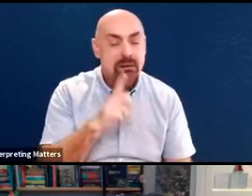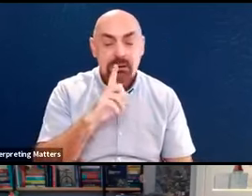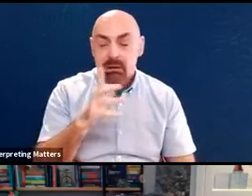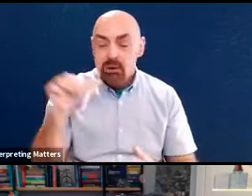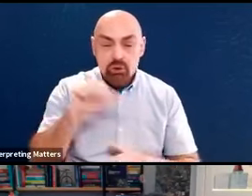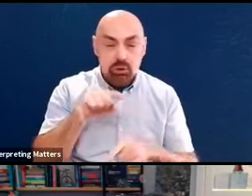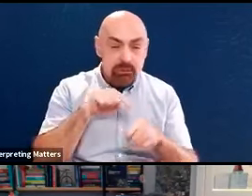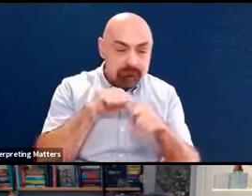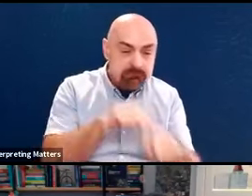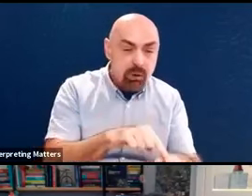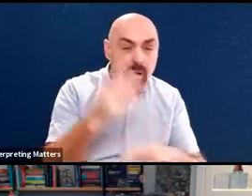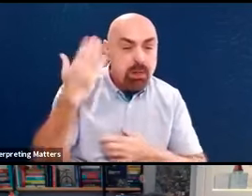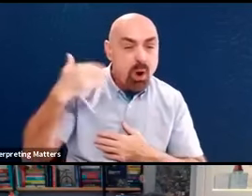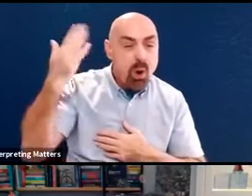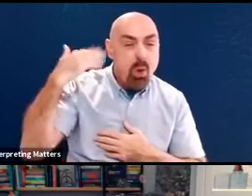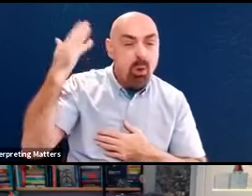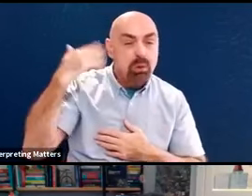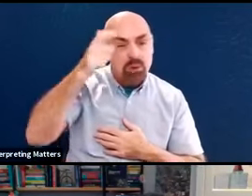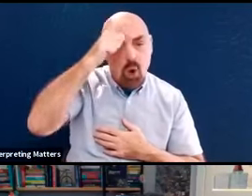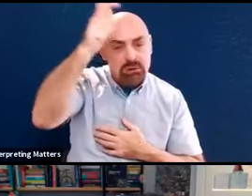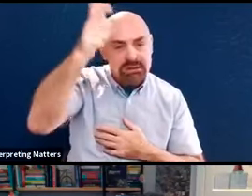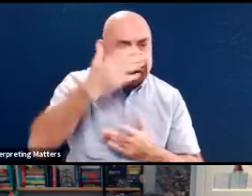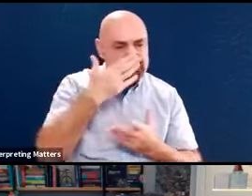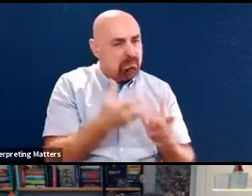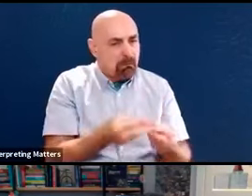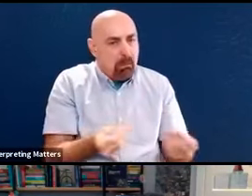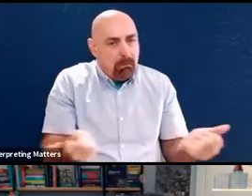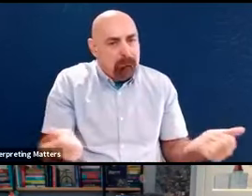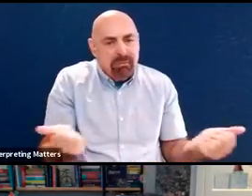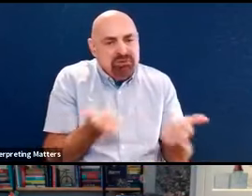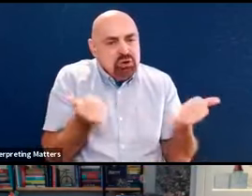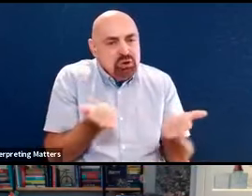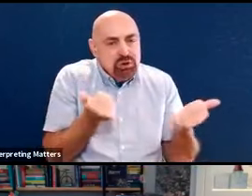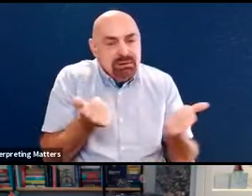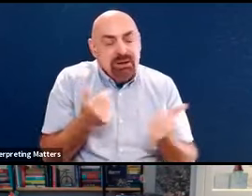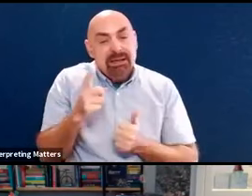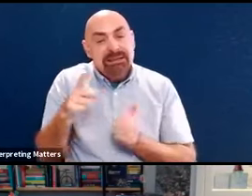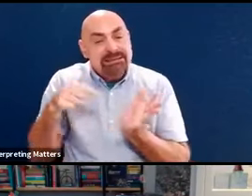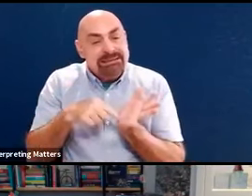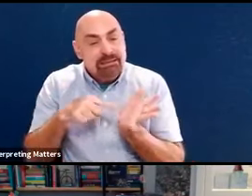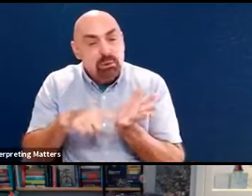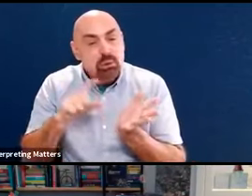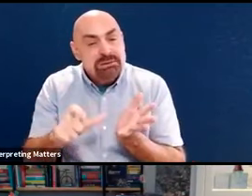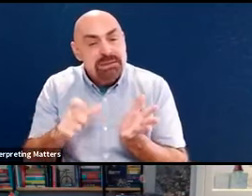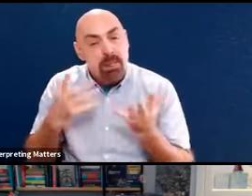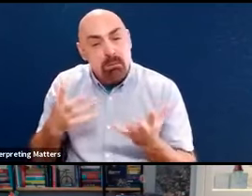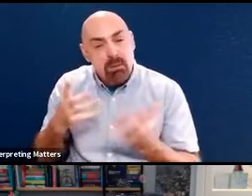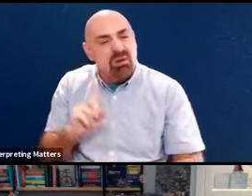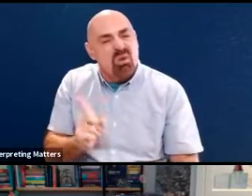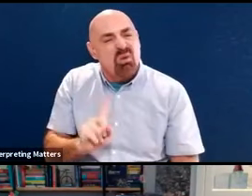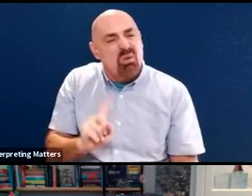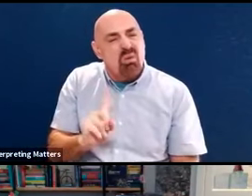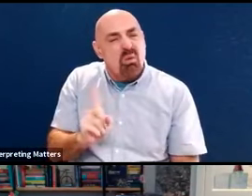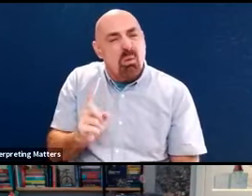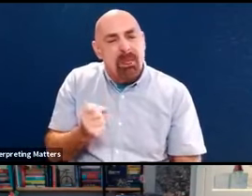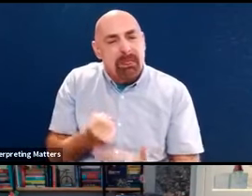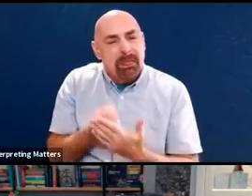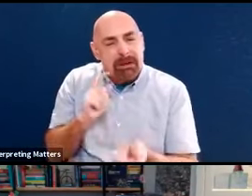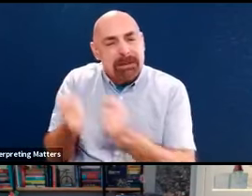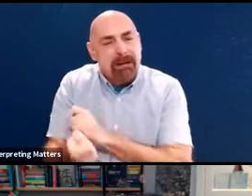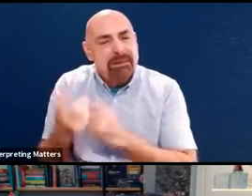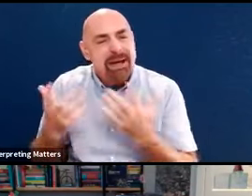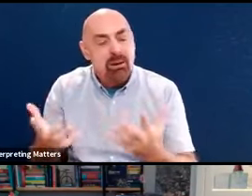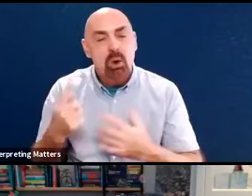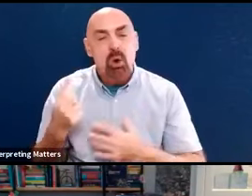old concepts that are not there any longer, and what these trade unions have become in different places across,